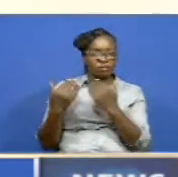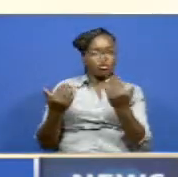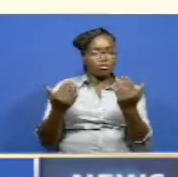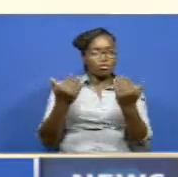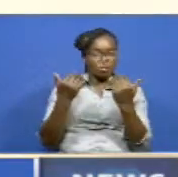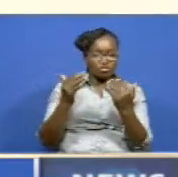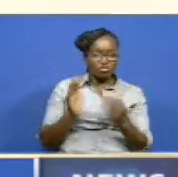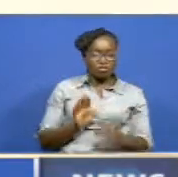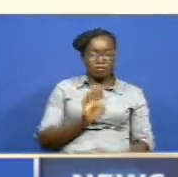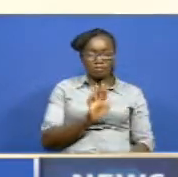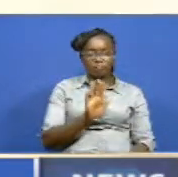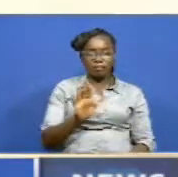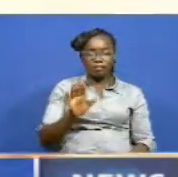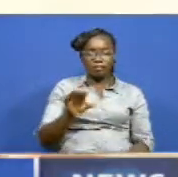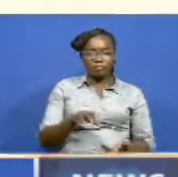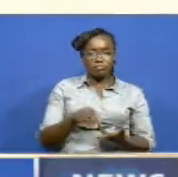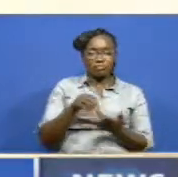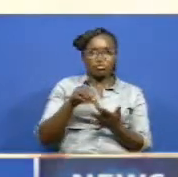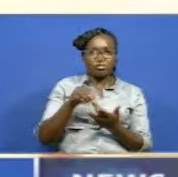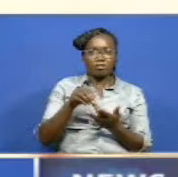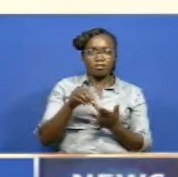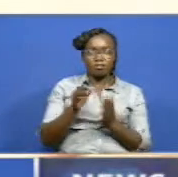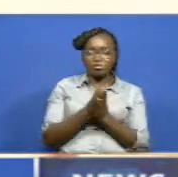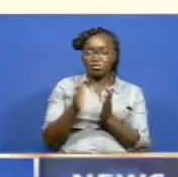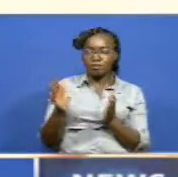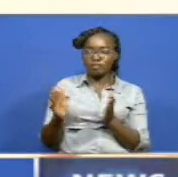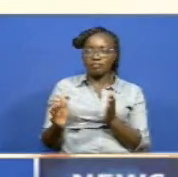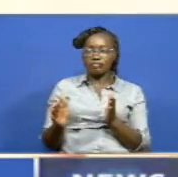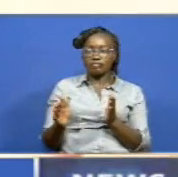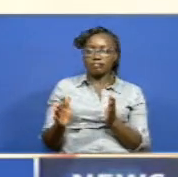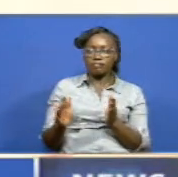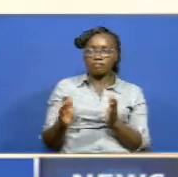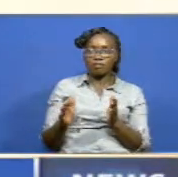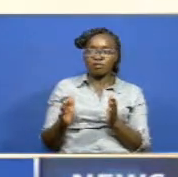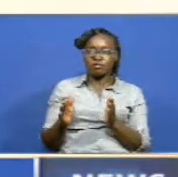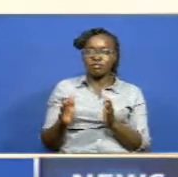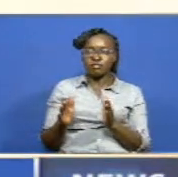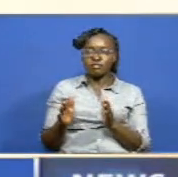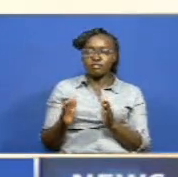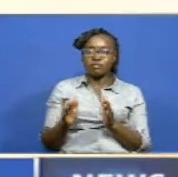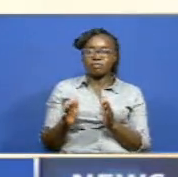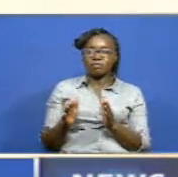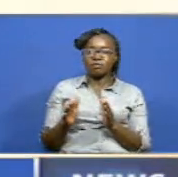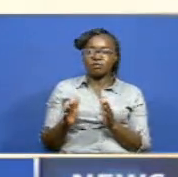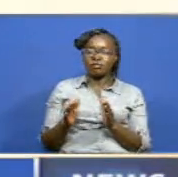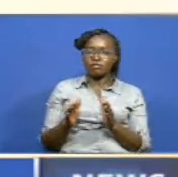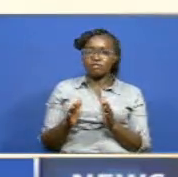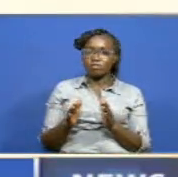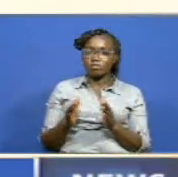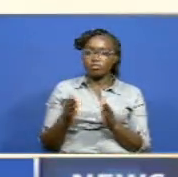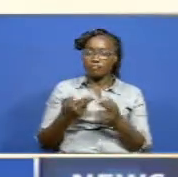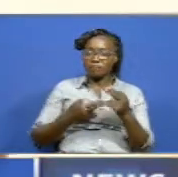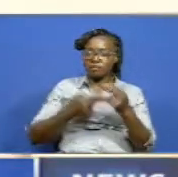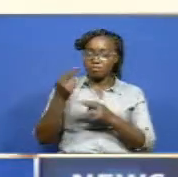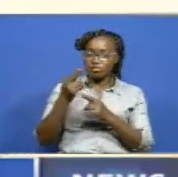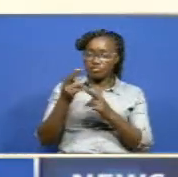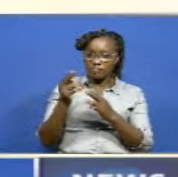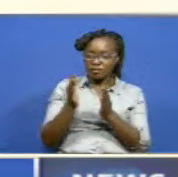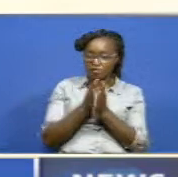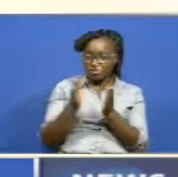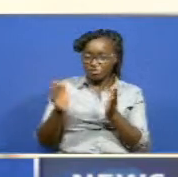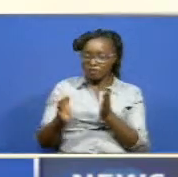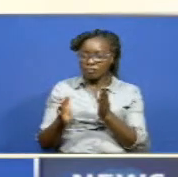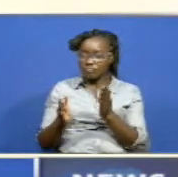audiences, particularly during a period that is referred to as the watershed period. This is a period